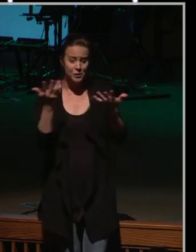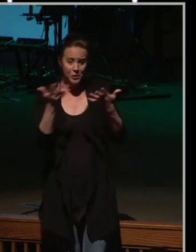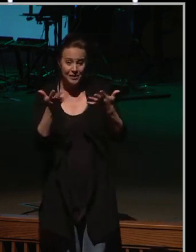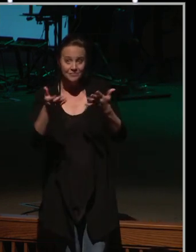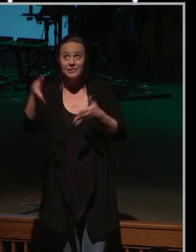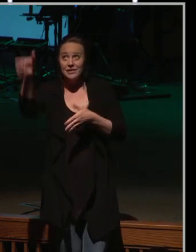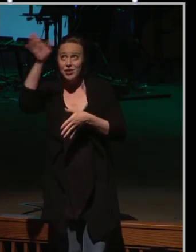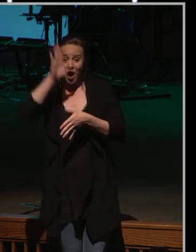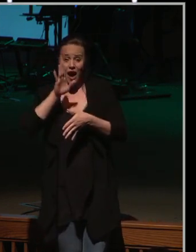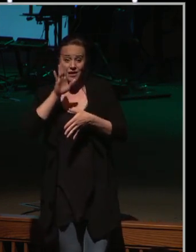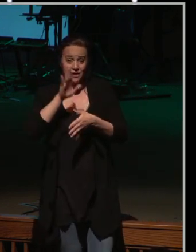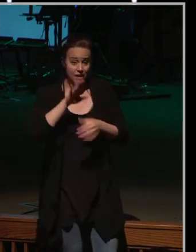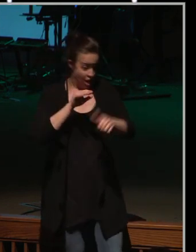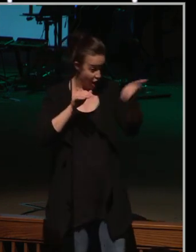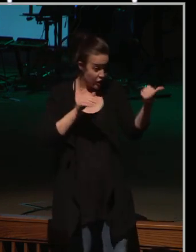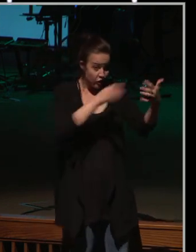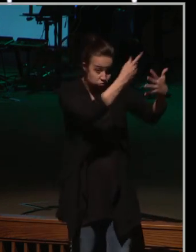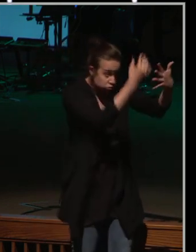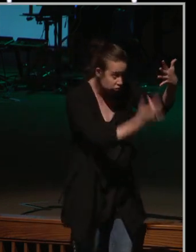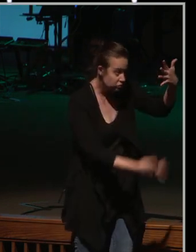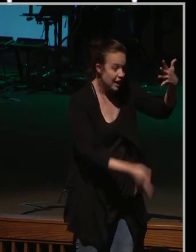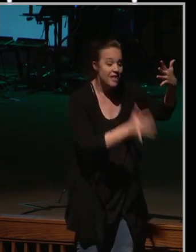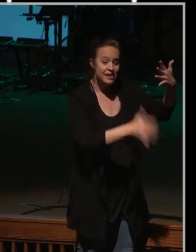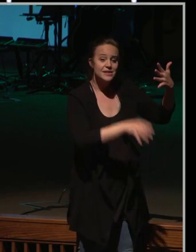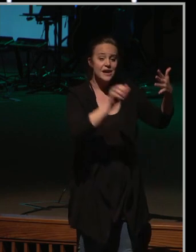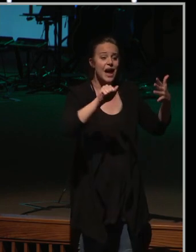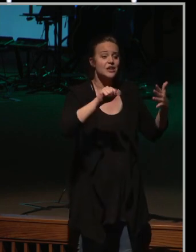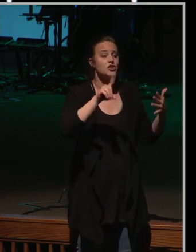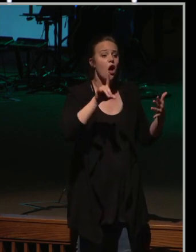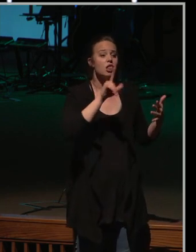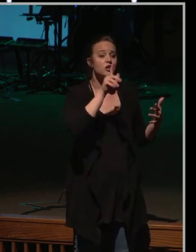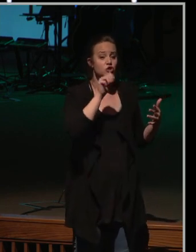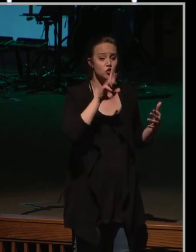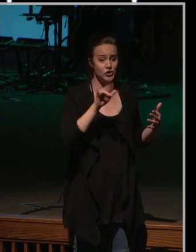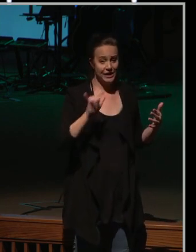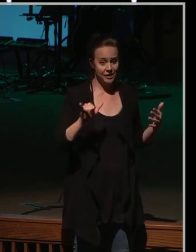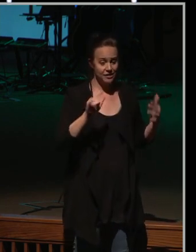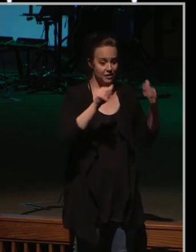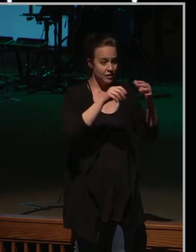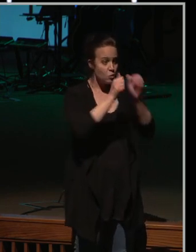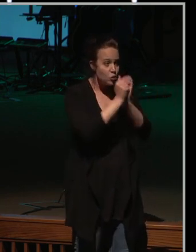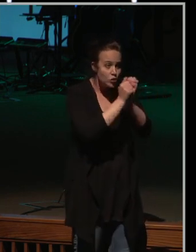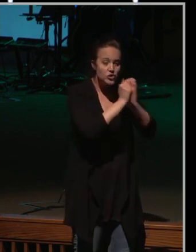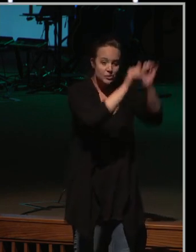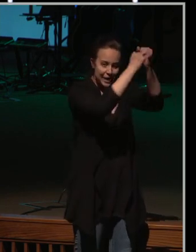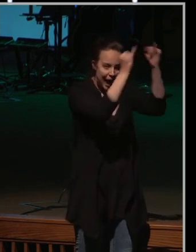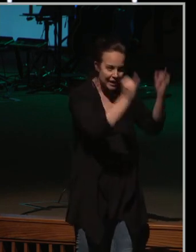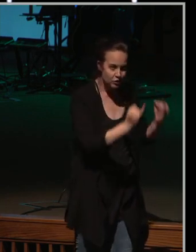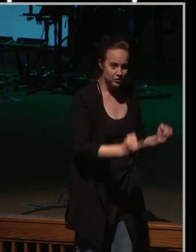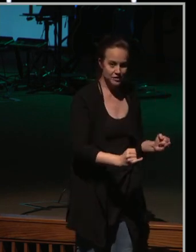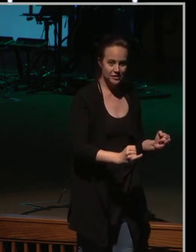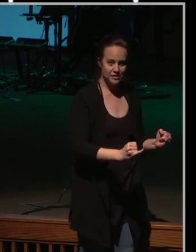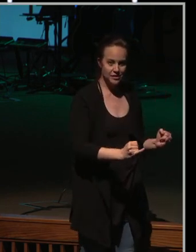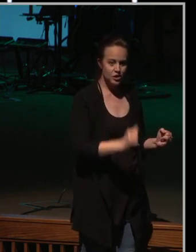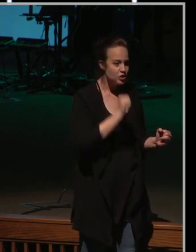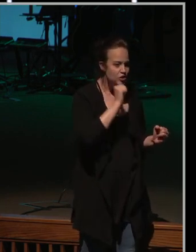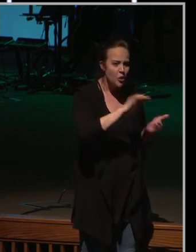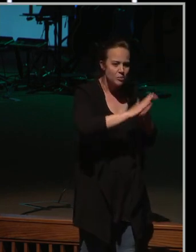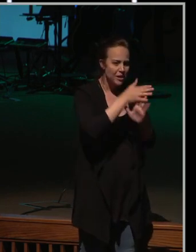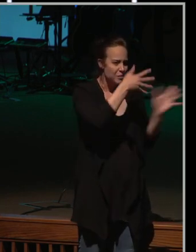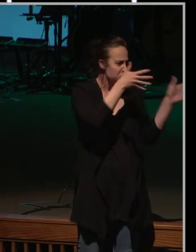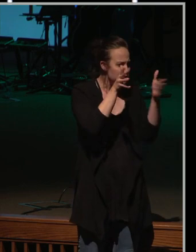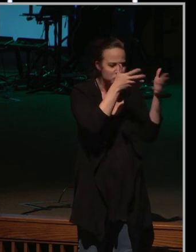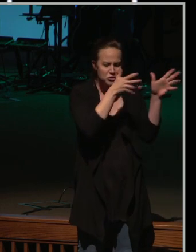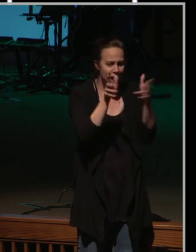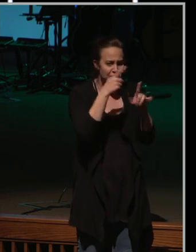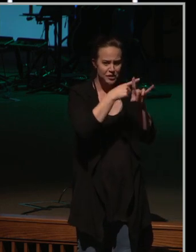thing. And so parents, I implore you to stay on course. Don't be distracted from the things that matter most. Let's help